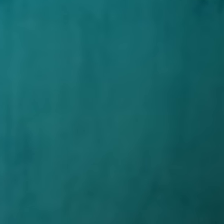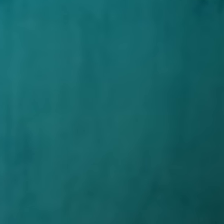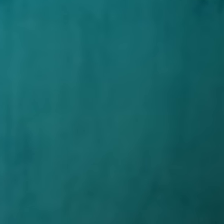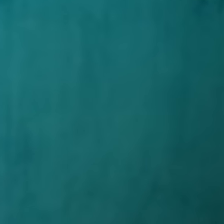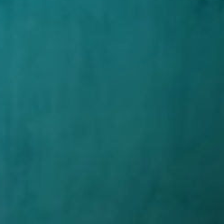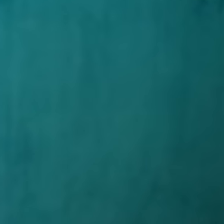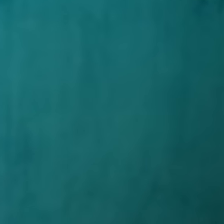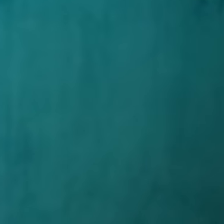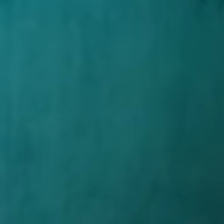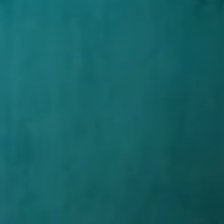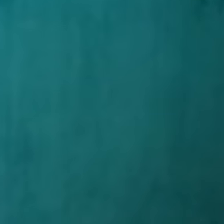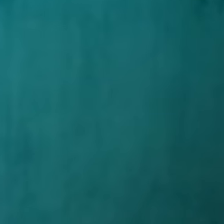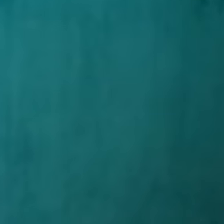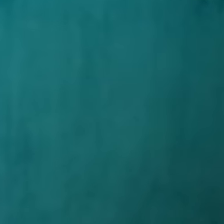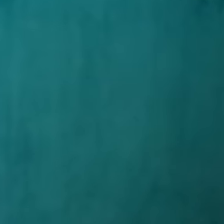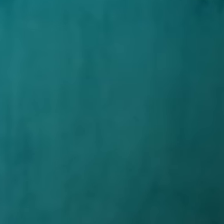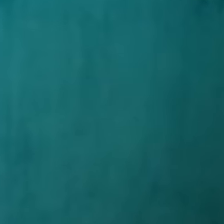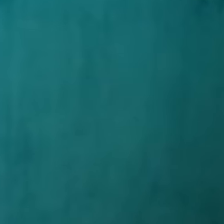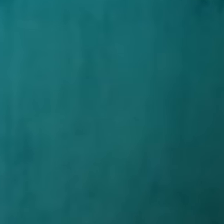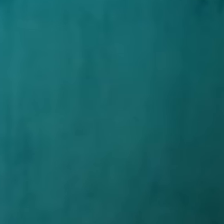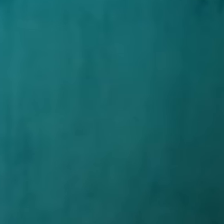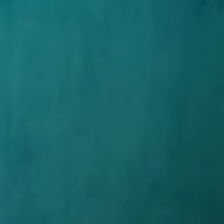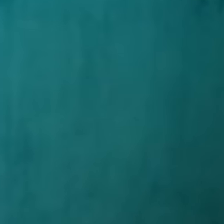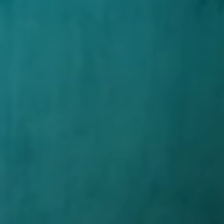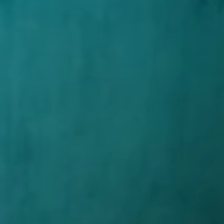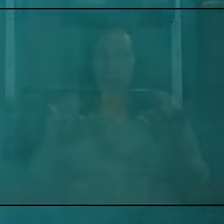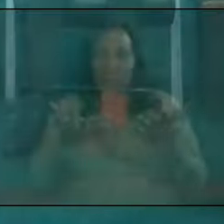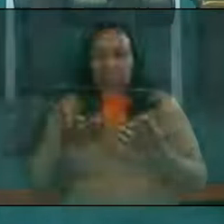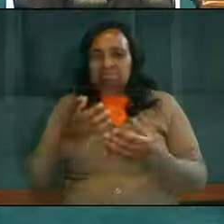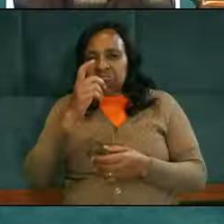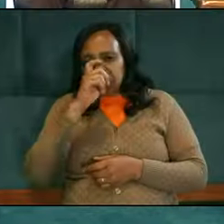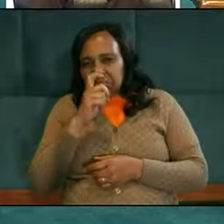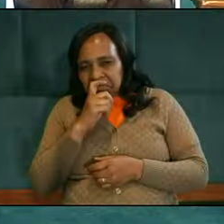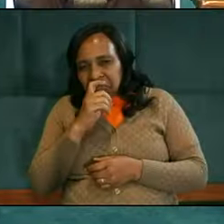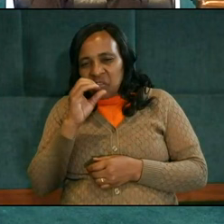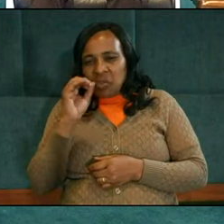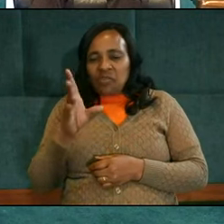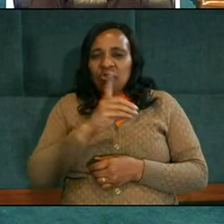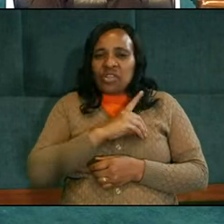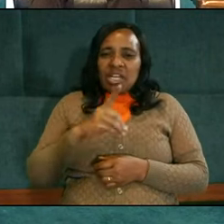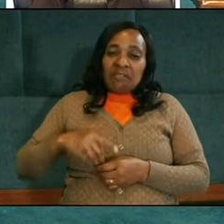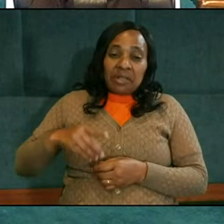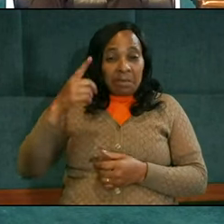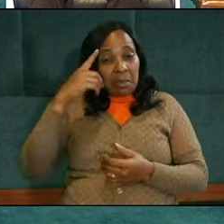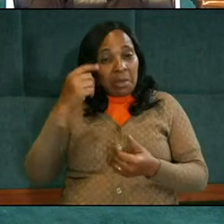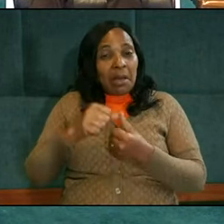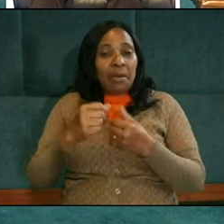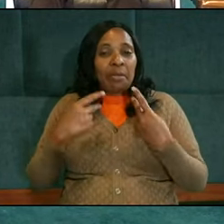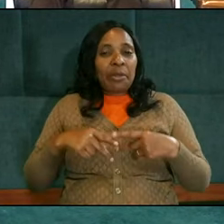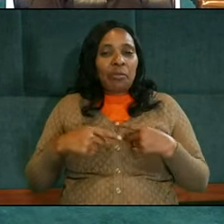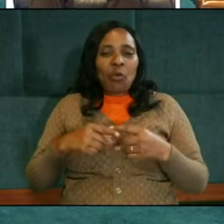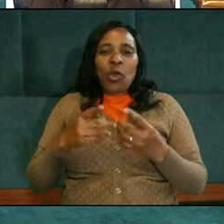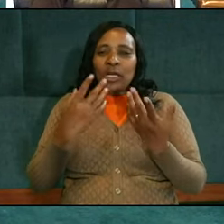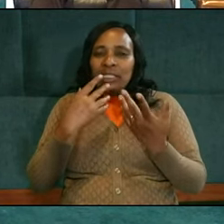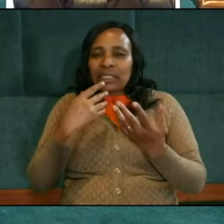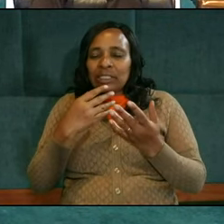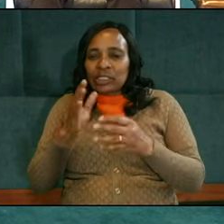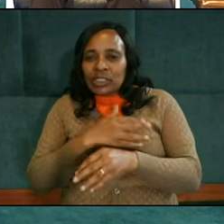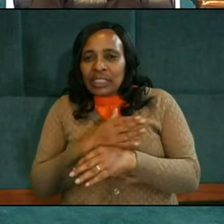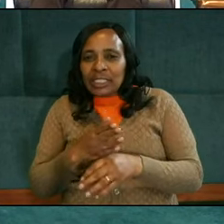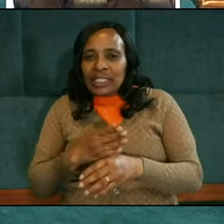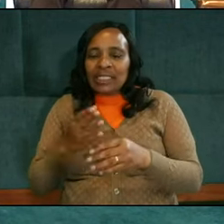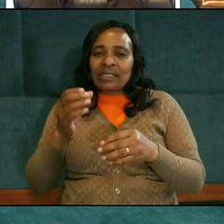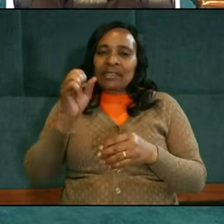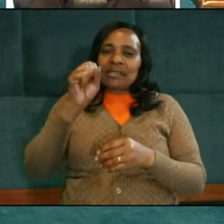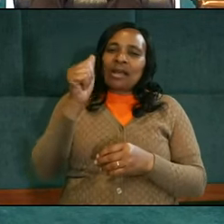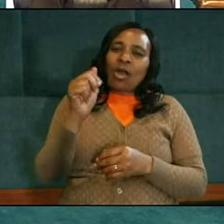now he started to become jealous of David. You remember people were singing that Saul has killed